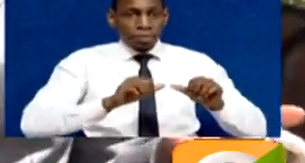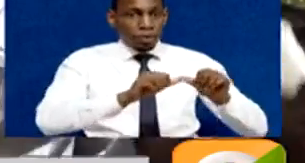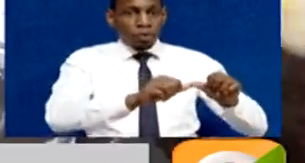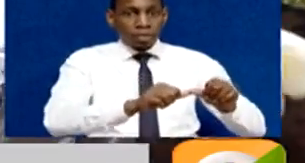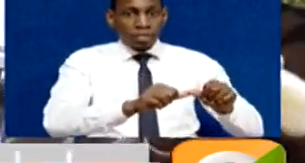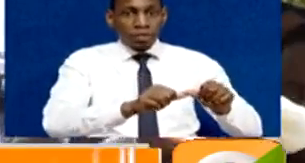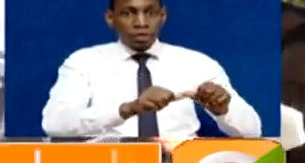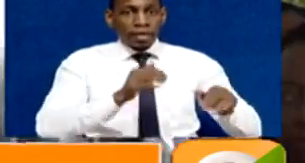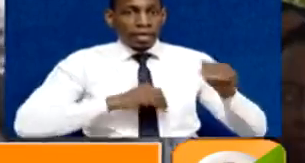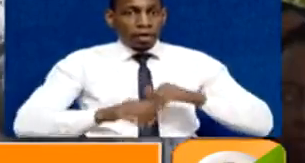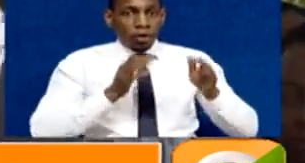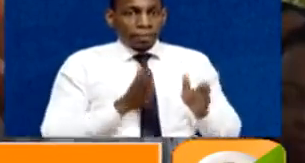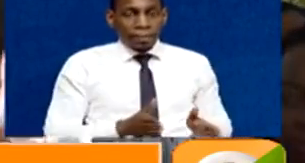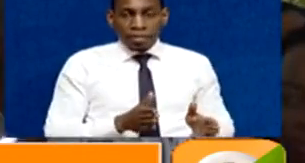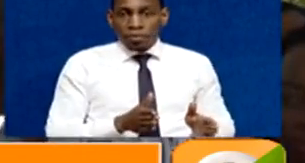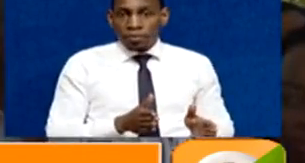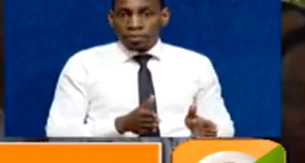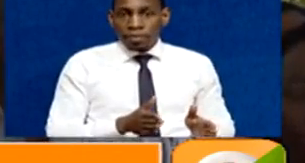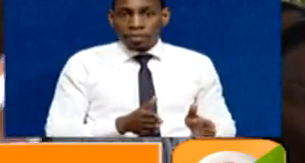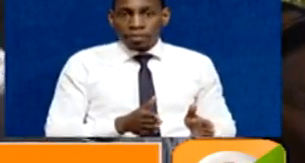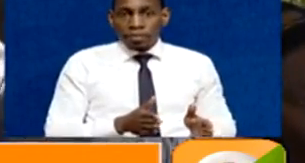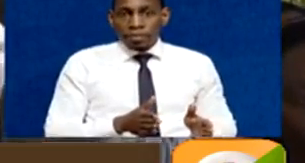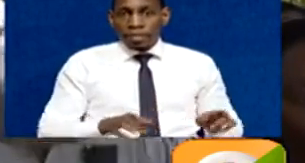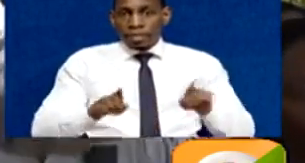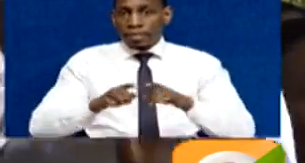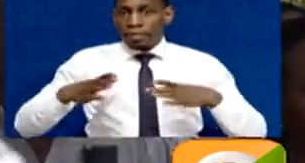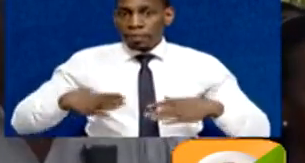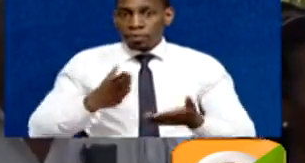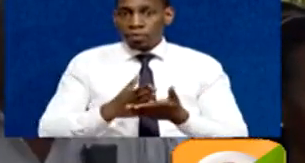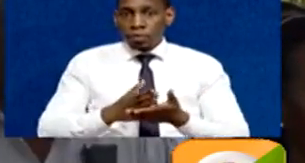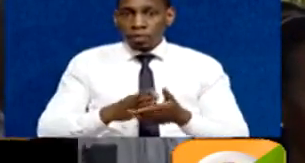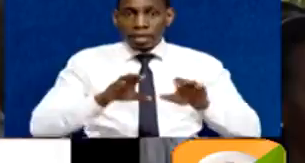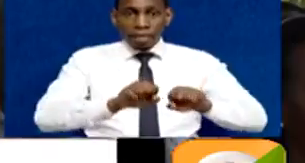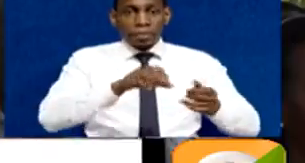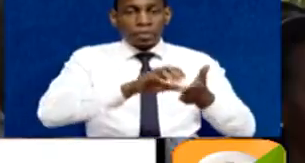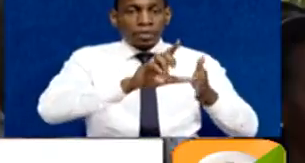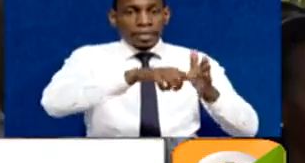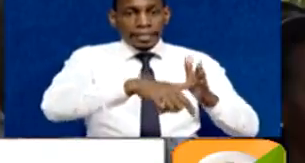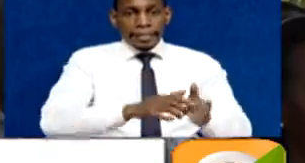with a corrupt person. Not Mwai Kibaki. The people who came there later.